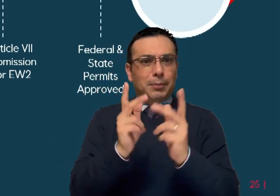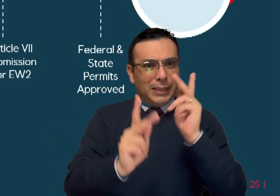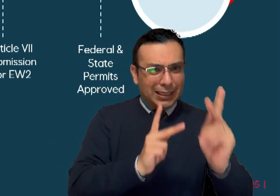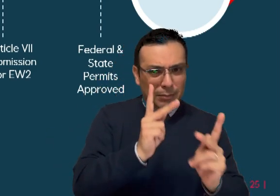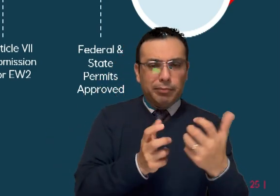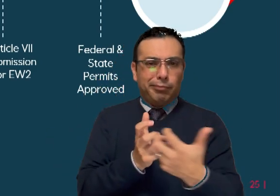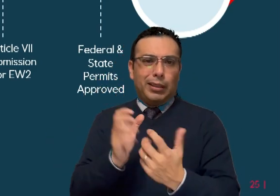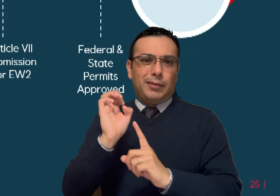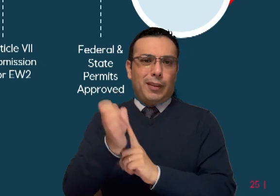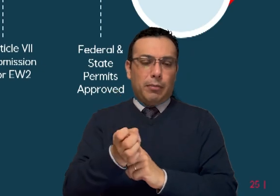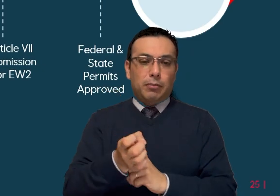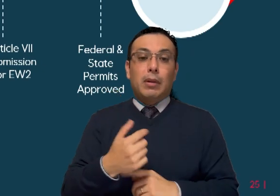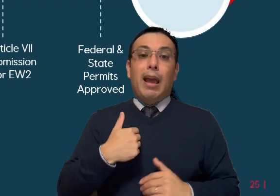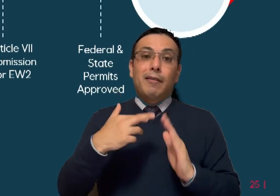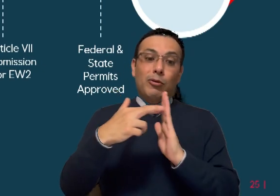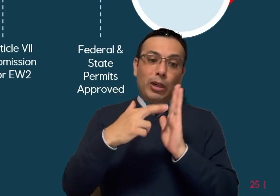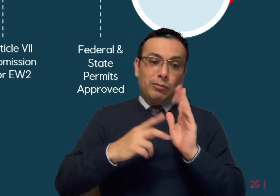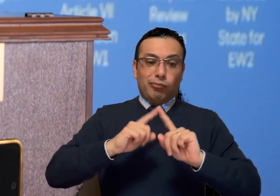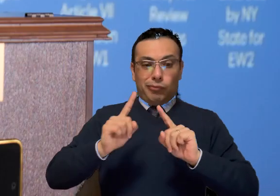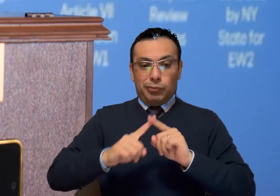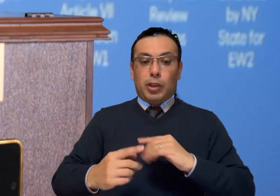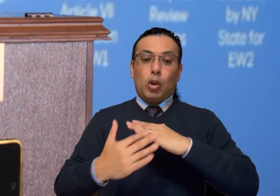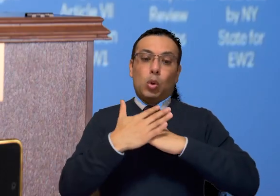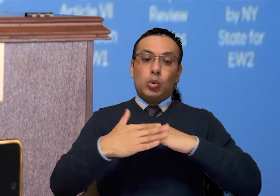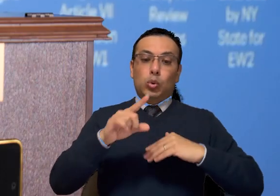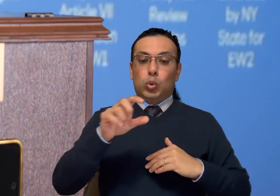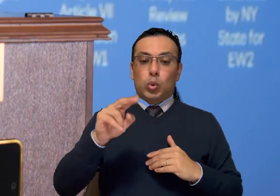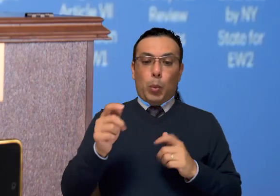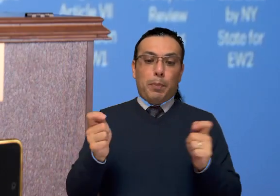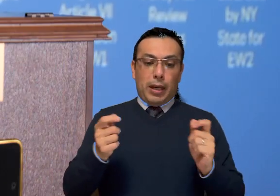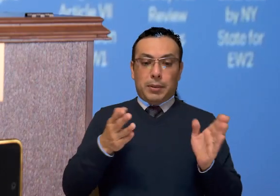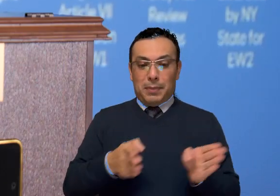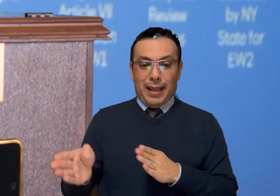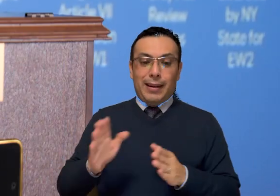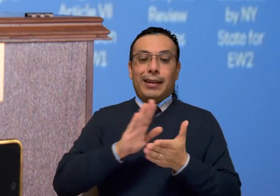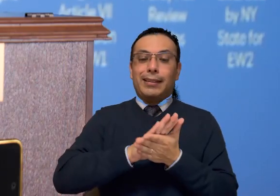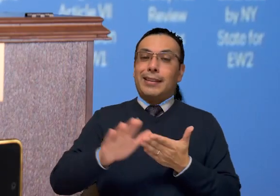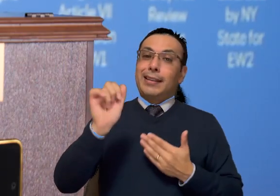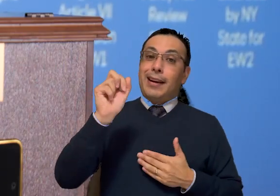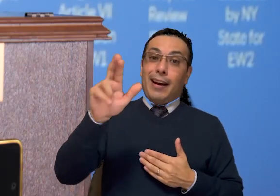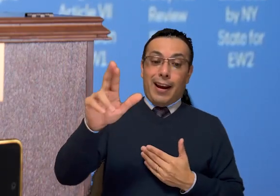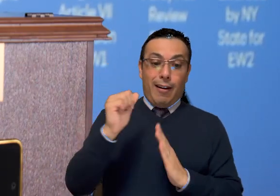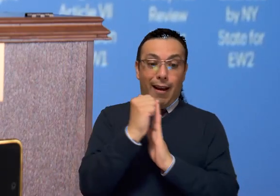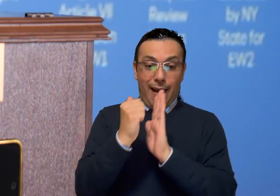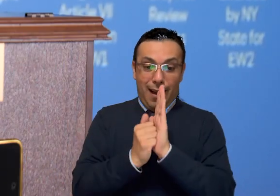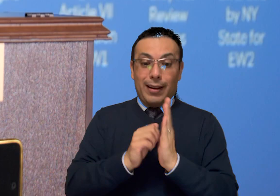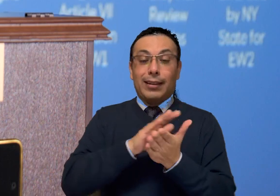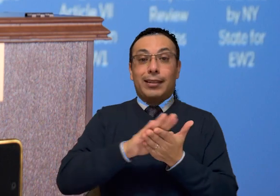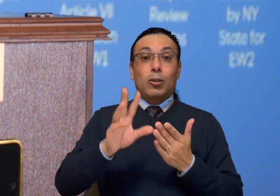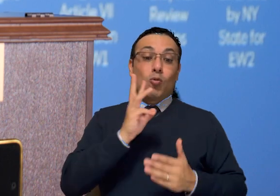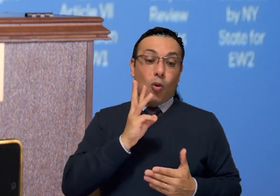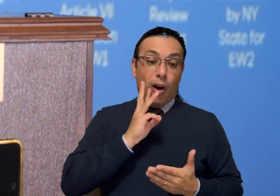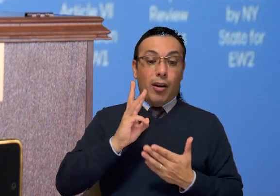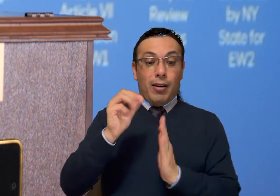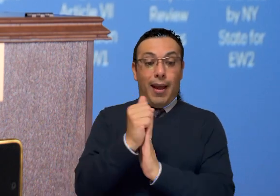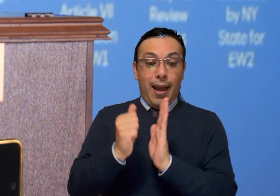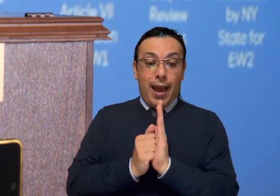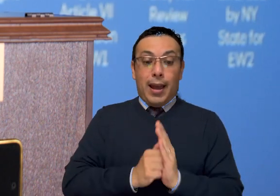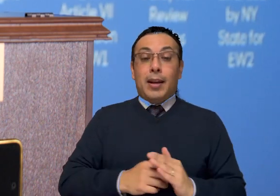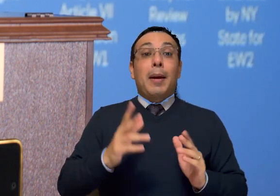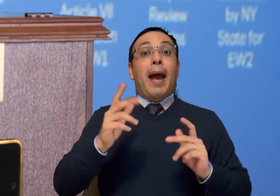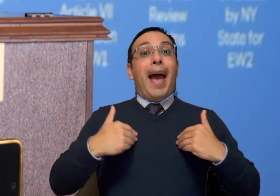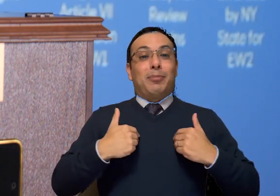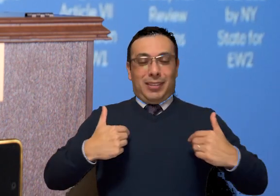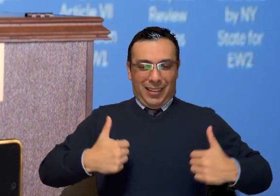Coastal Zone Management Plan, the Clean Air Act, the Clean Water Act, the Marine Mammal Protection Act, the Migratory Bird